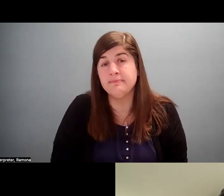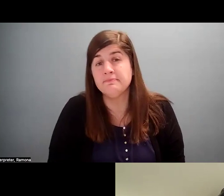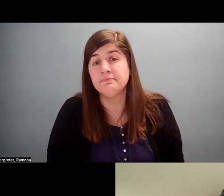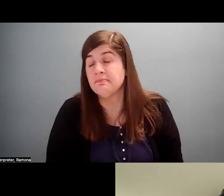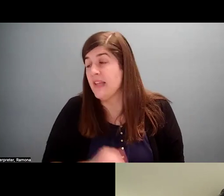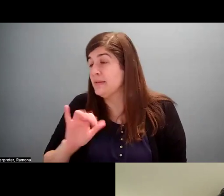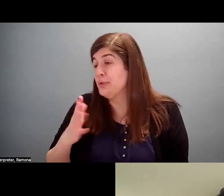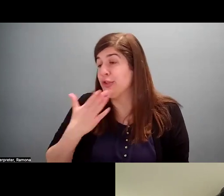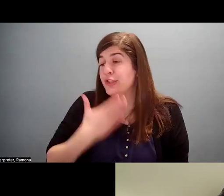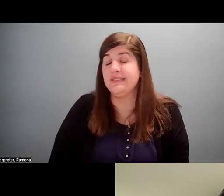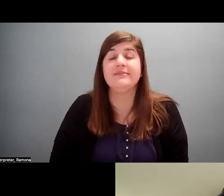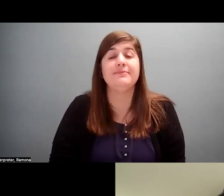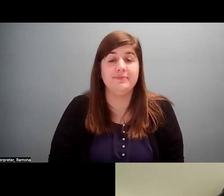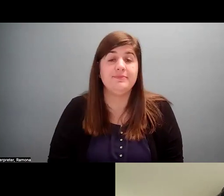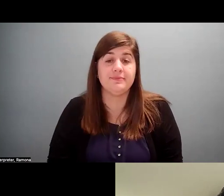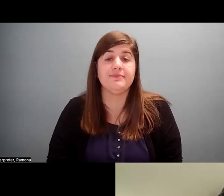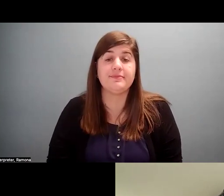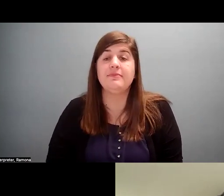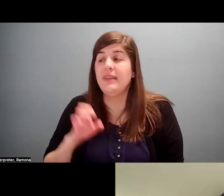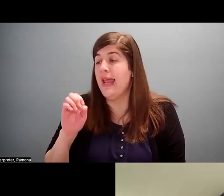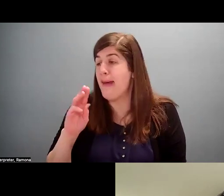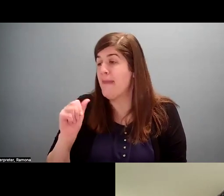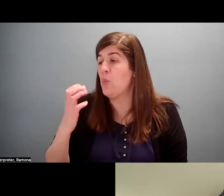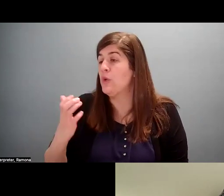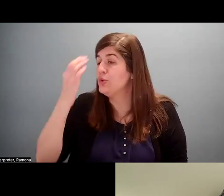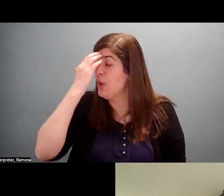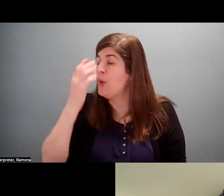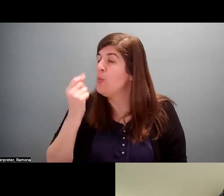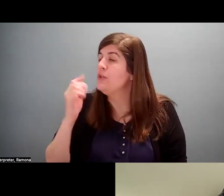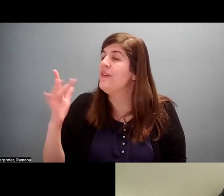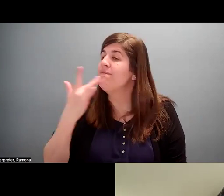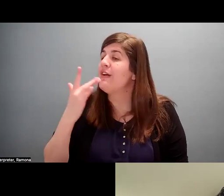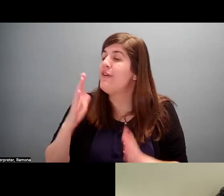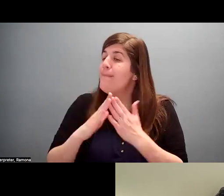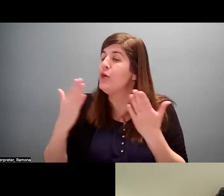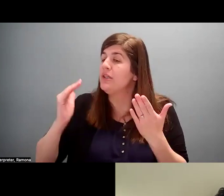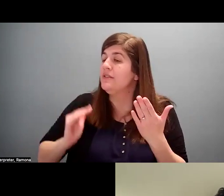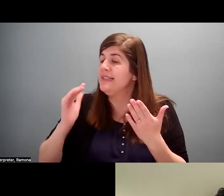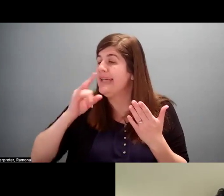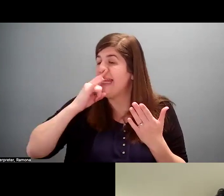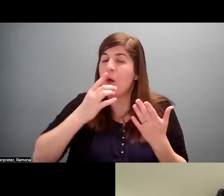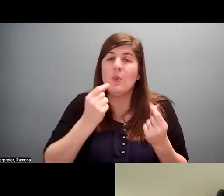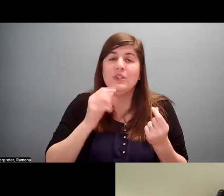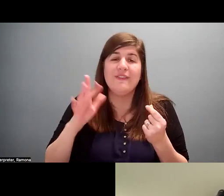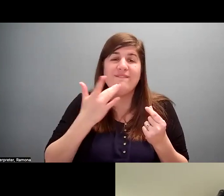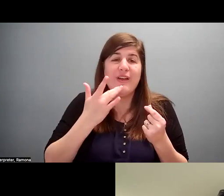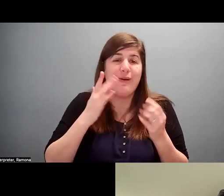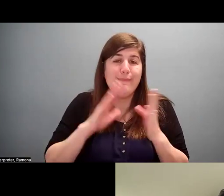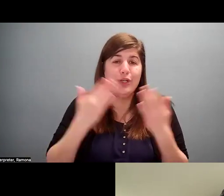good. Yeah. Um, all right. Emma would like to know, what was your favorite book when you were a kid and what is your favorite book